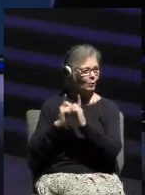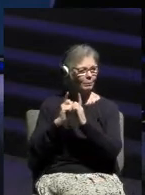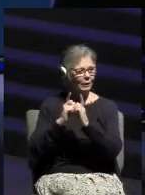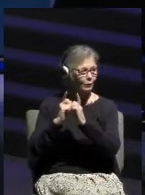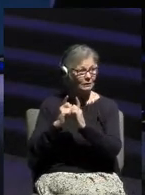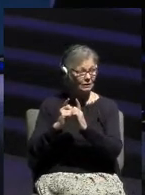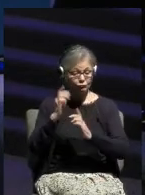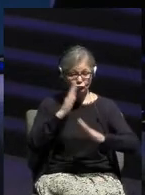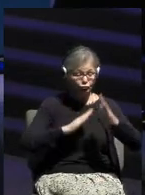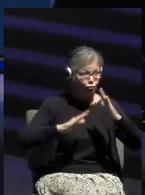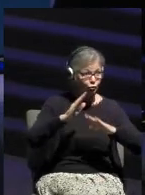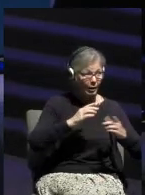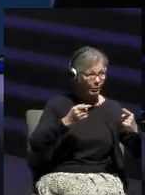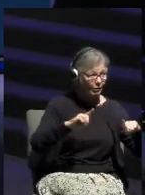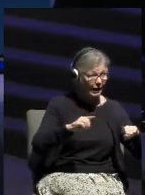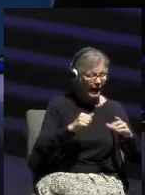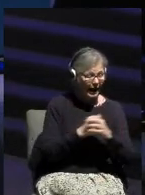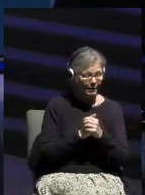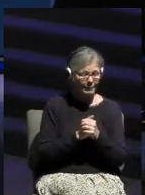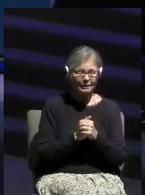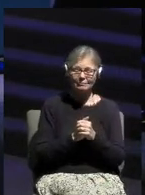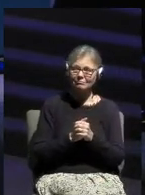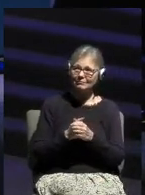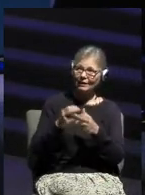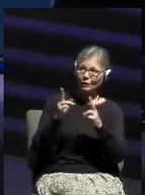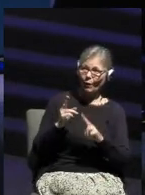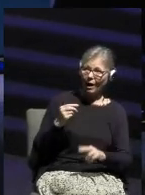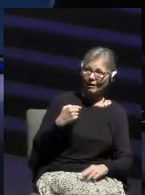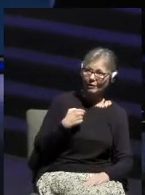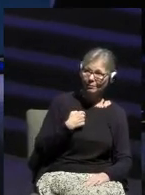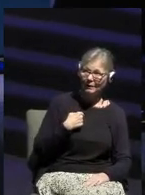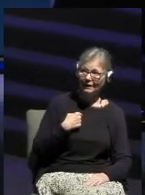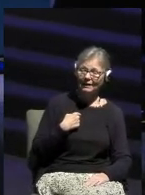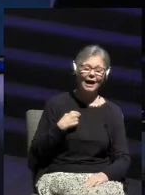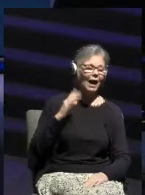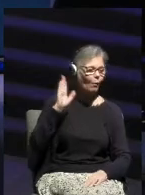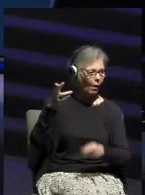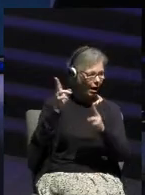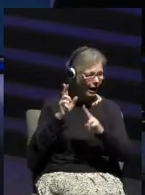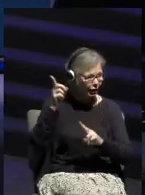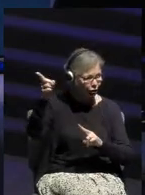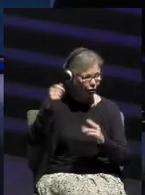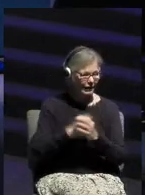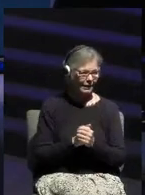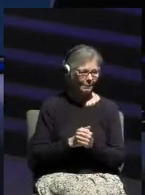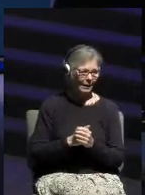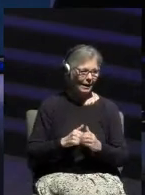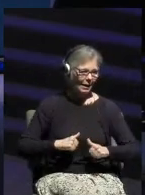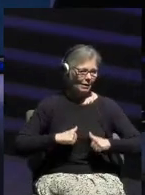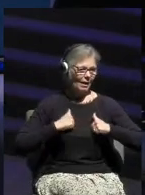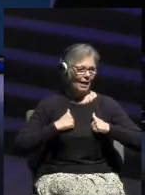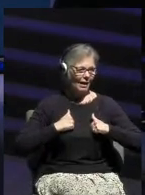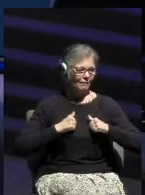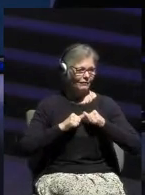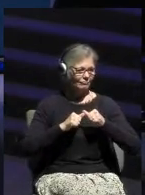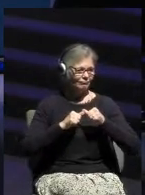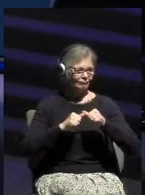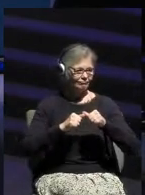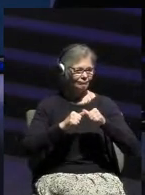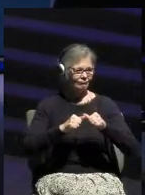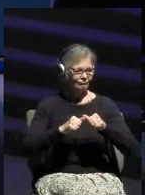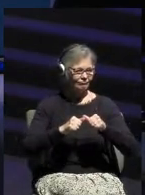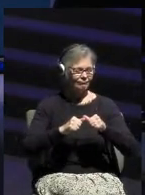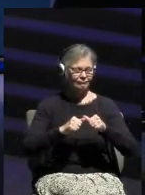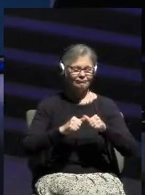trouble. I will deliver him and honor him, and with long life will I satisfy him and show